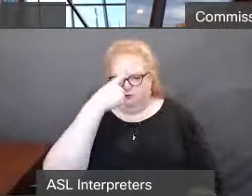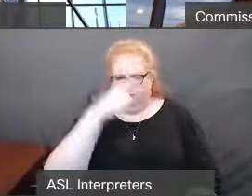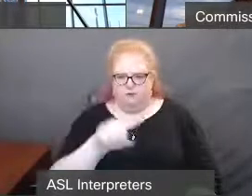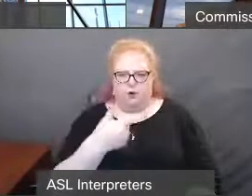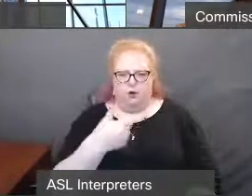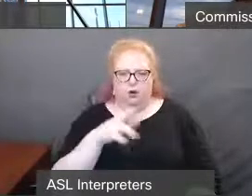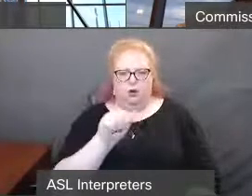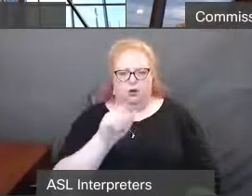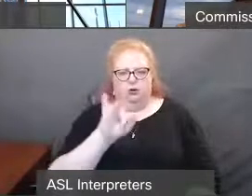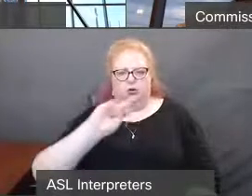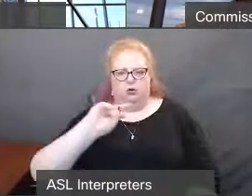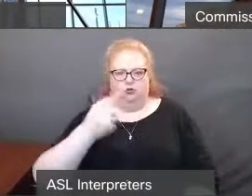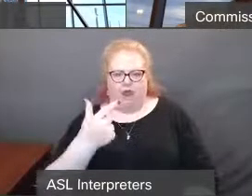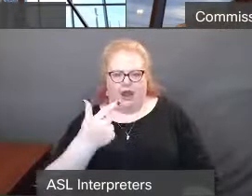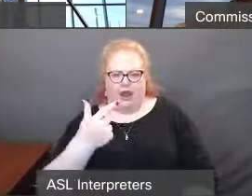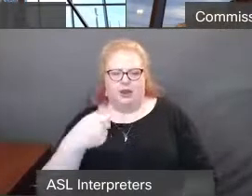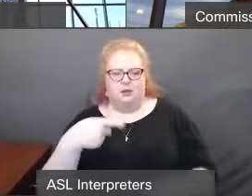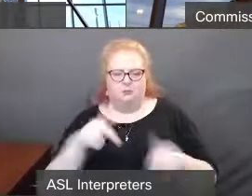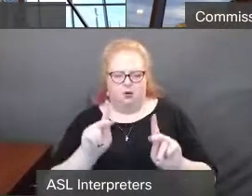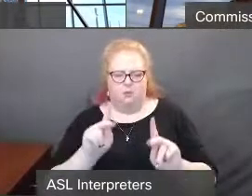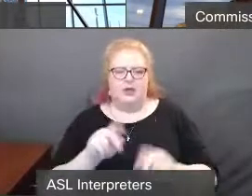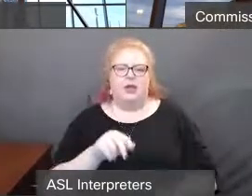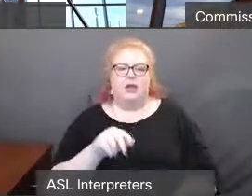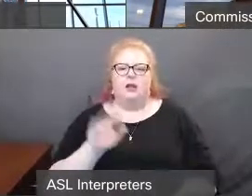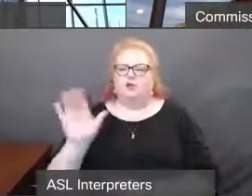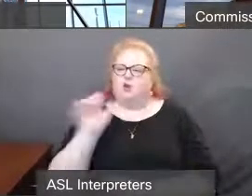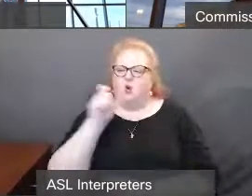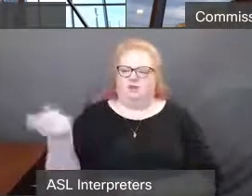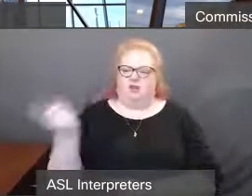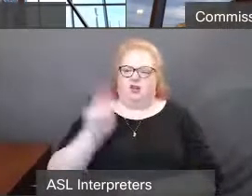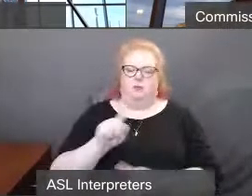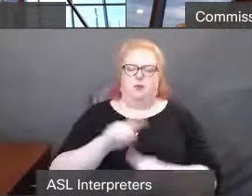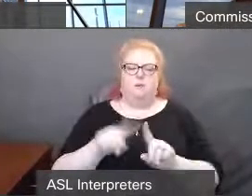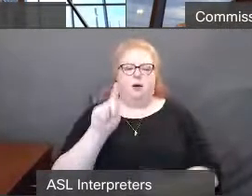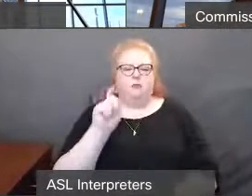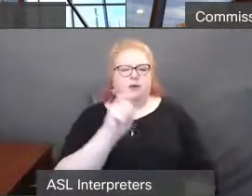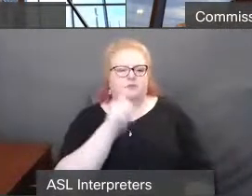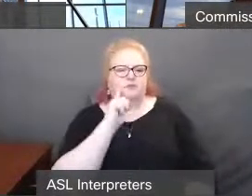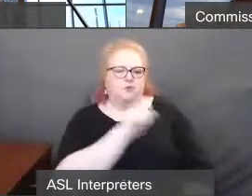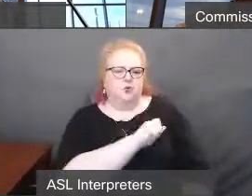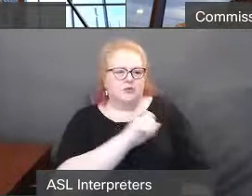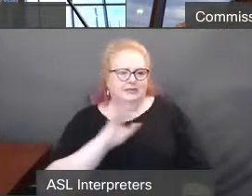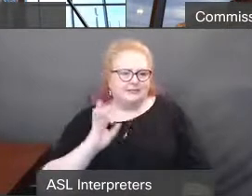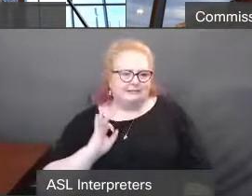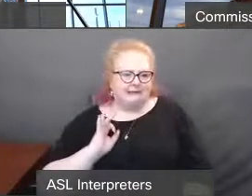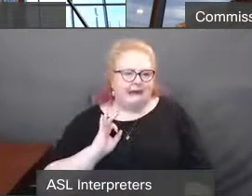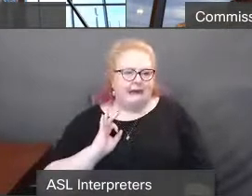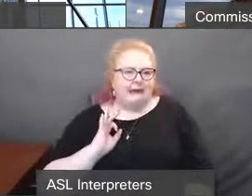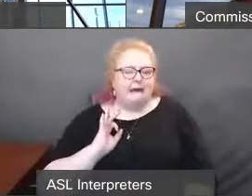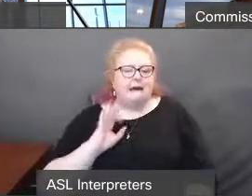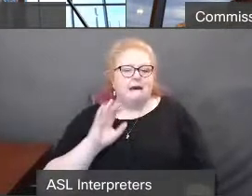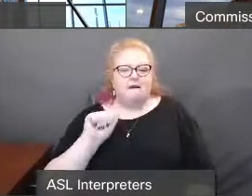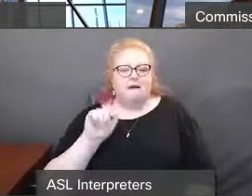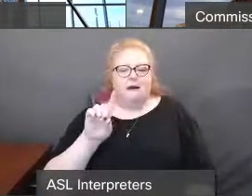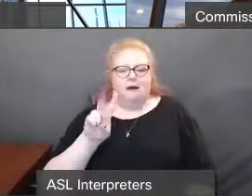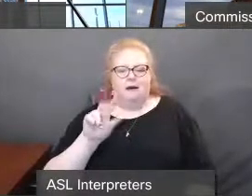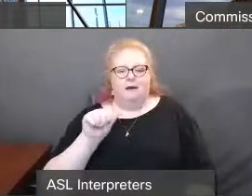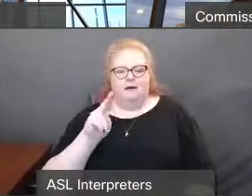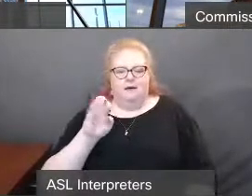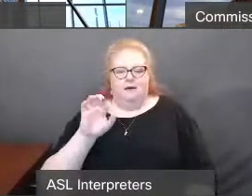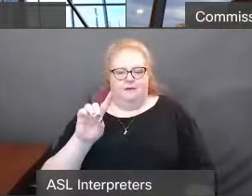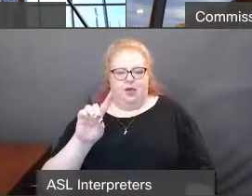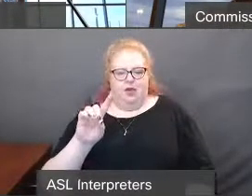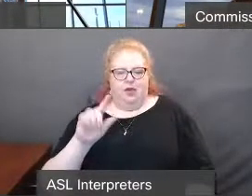You don't have to come up for that. That's okay. My questions are staff, one of which is an advanced grading permit is